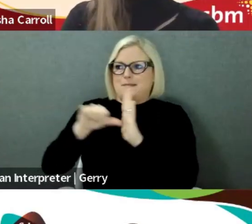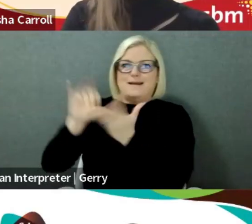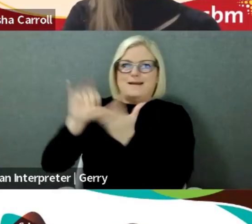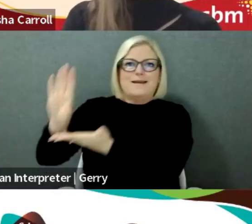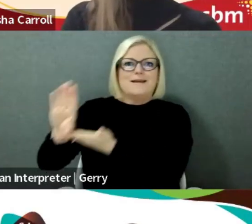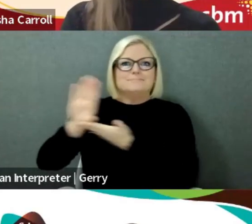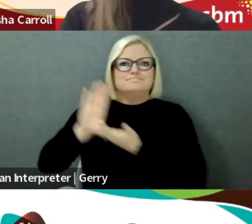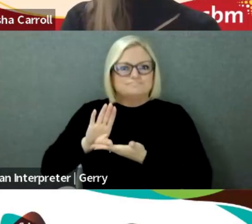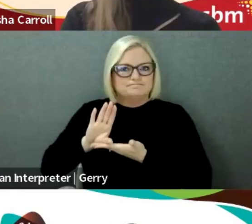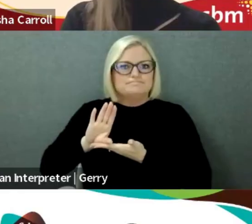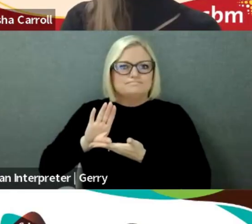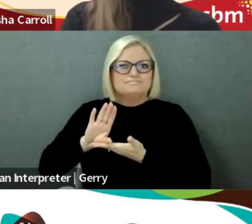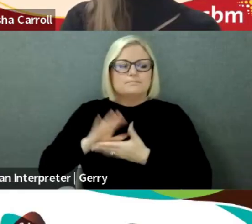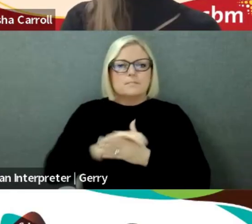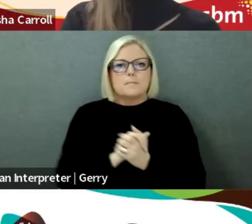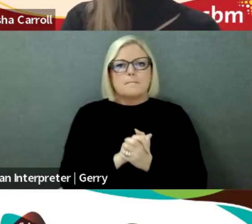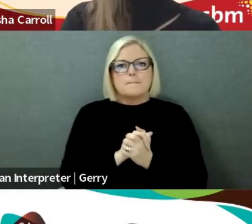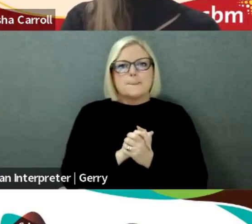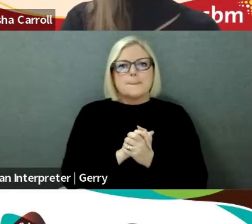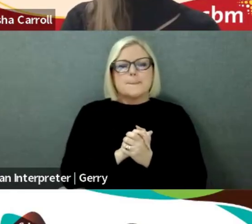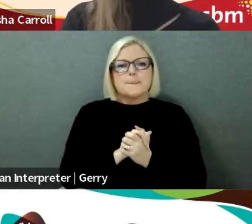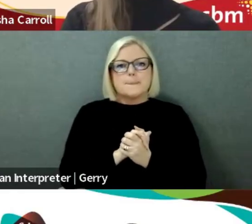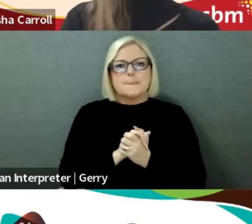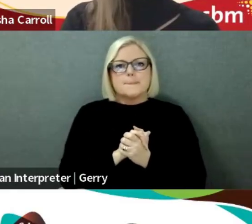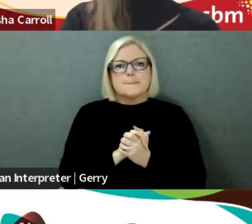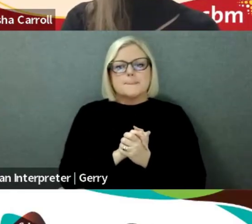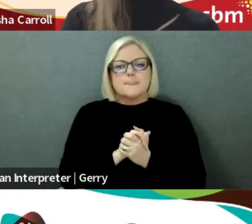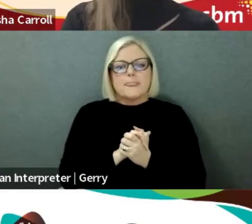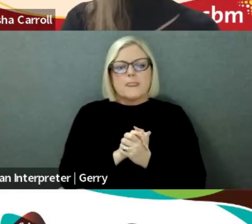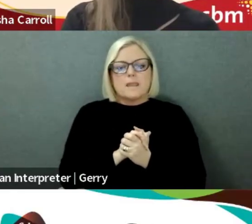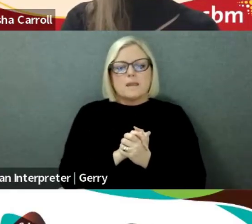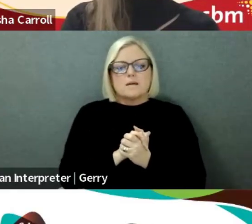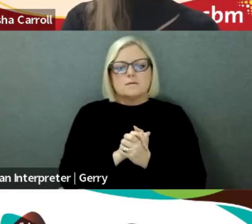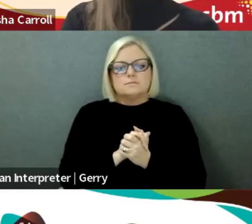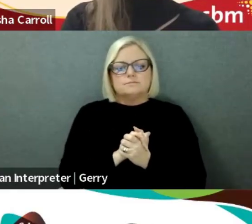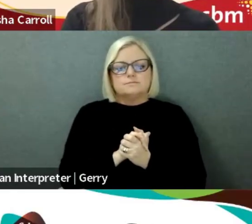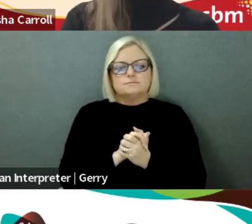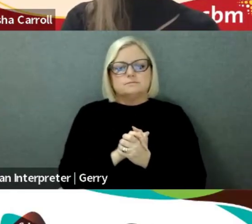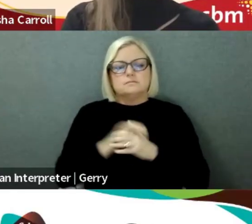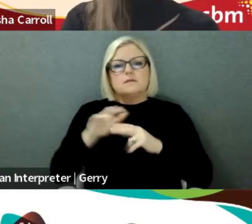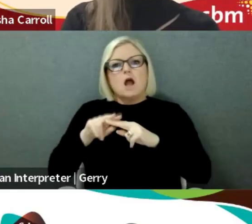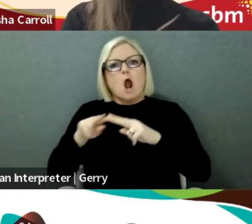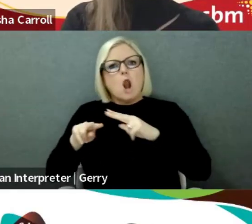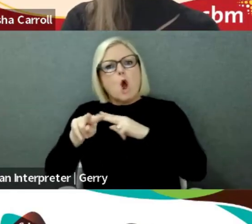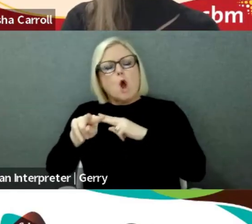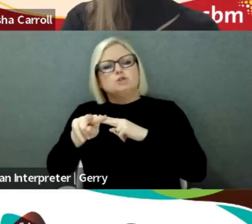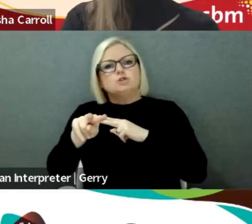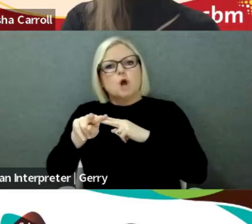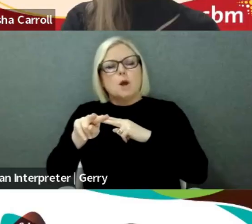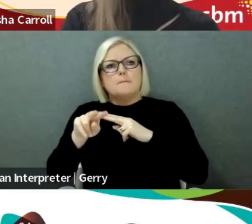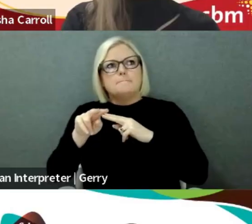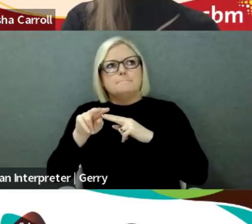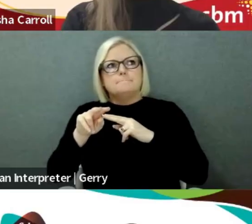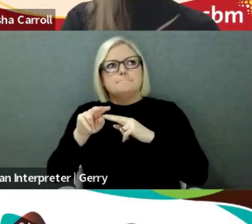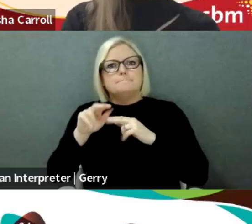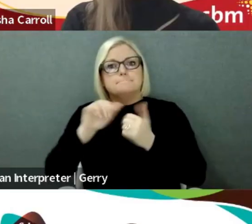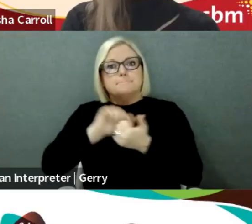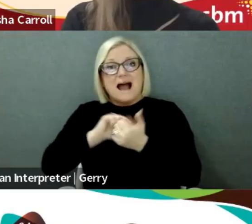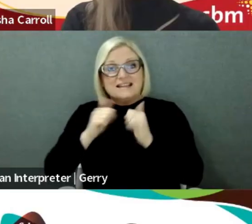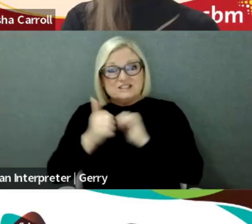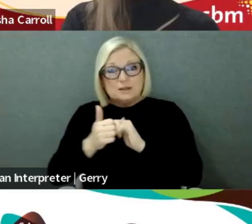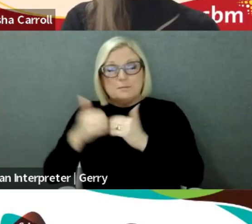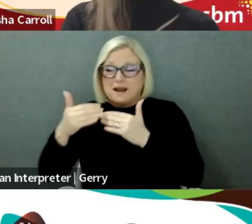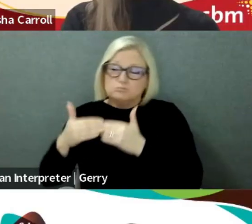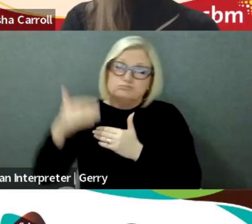Long-term partnerships, short-term and one-off project funding is not enough to change deep attitudes and